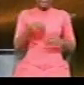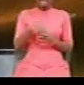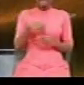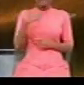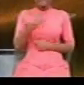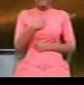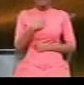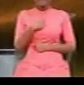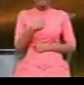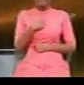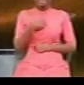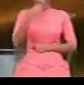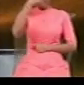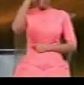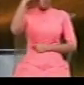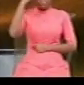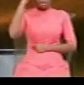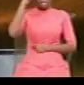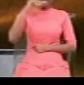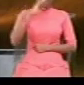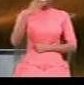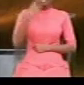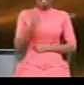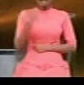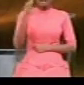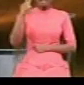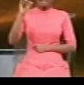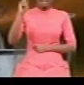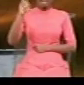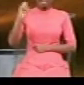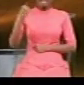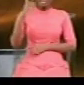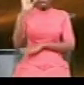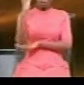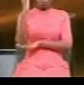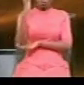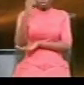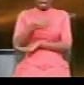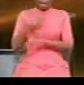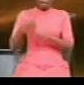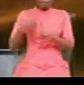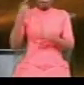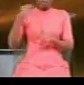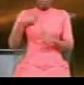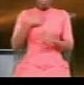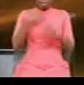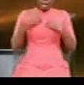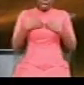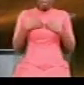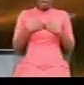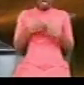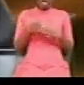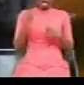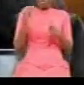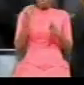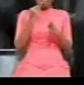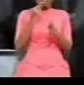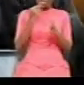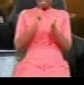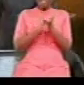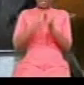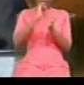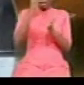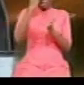abide in me, because he is the vine, the trunk, and from him we get nourishment. That's why devotion is